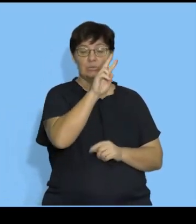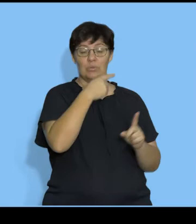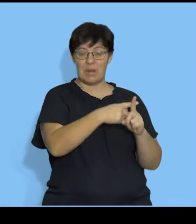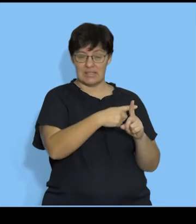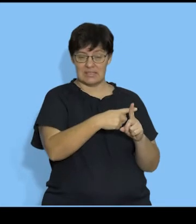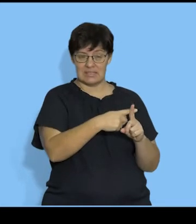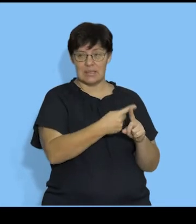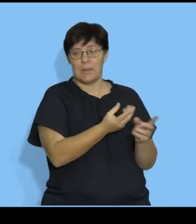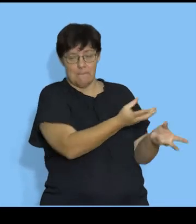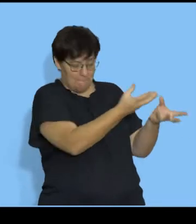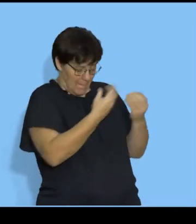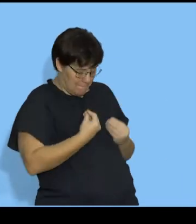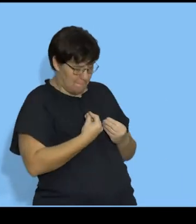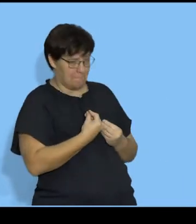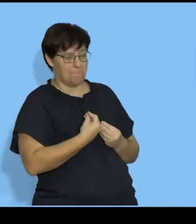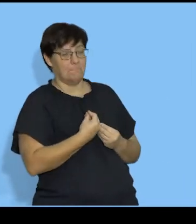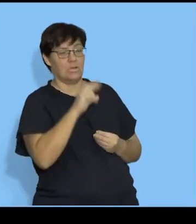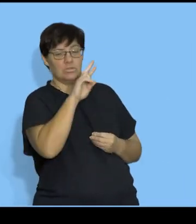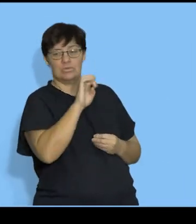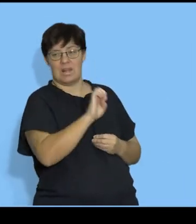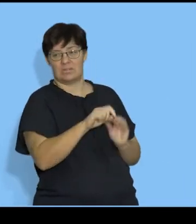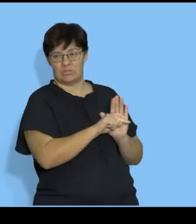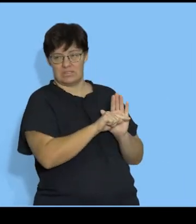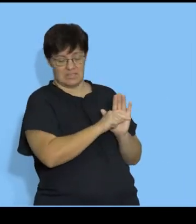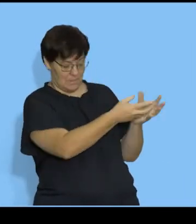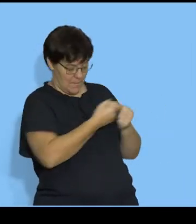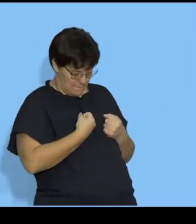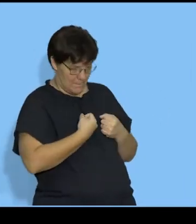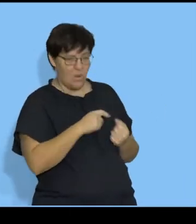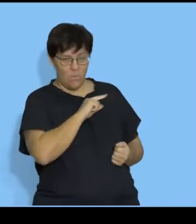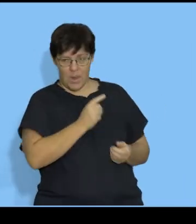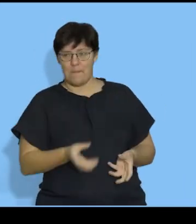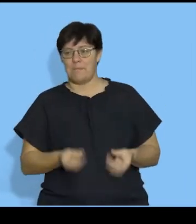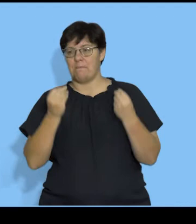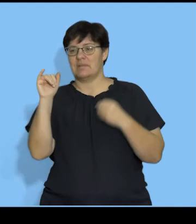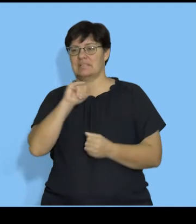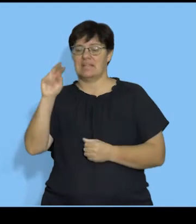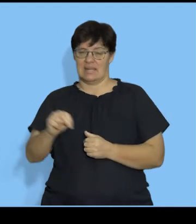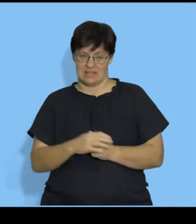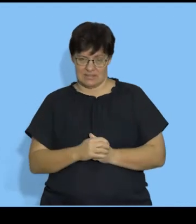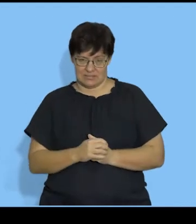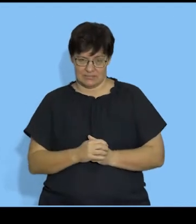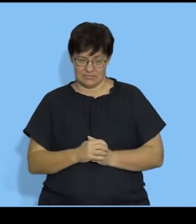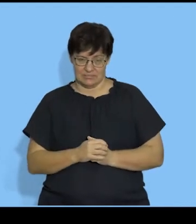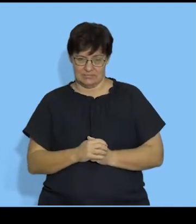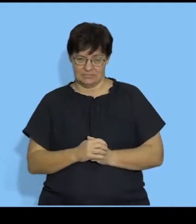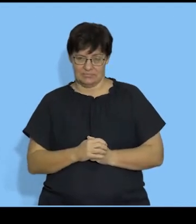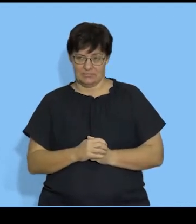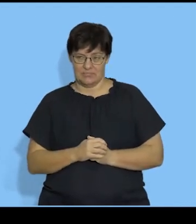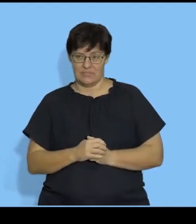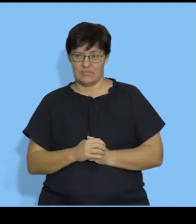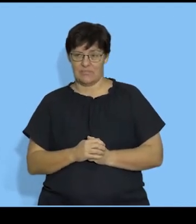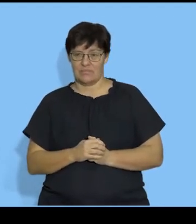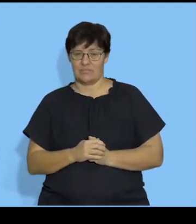gained electrons to give us zinc metal. Okay, so yes, indeed, this is a redox reaction. So